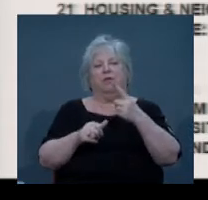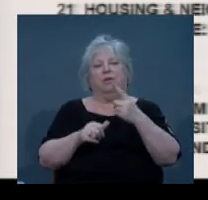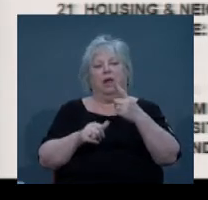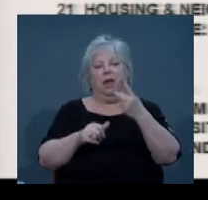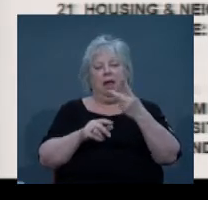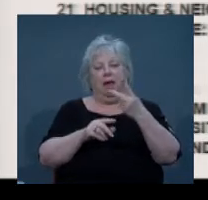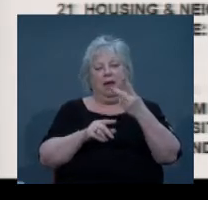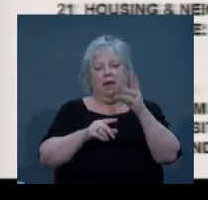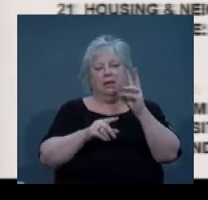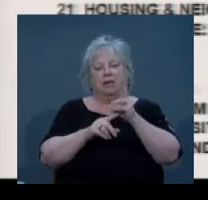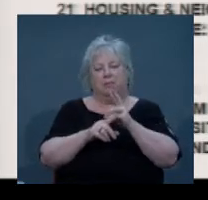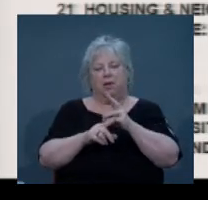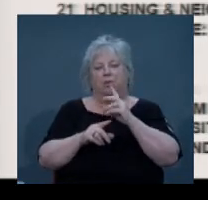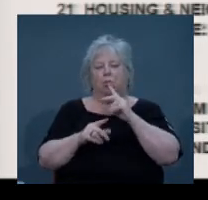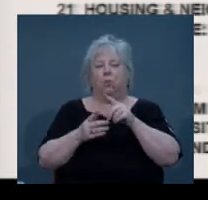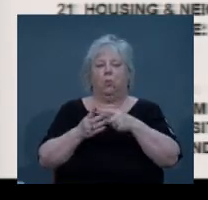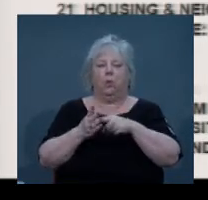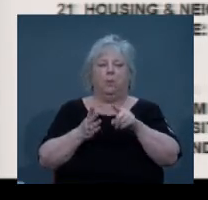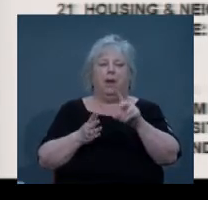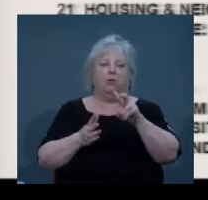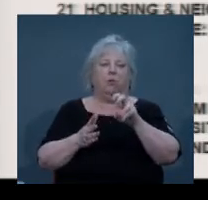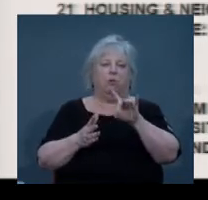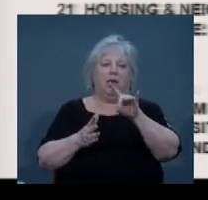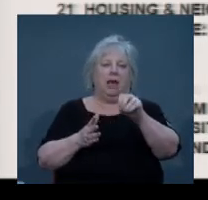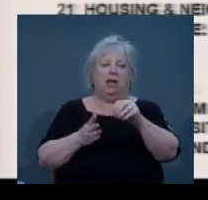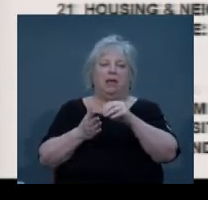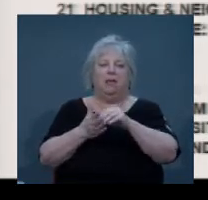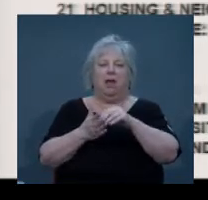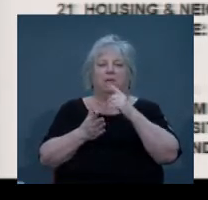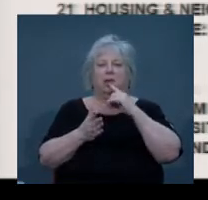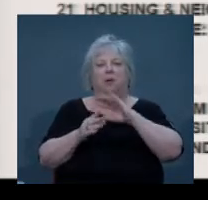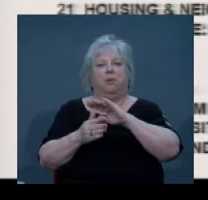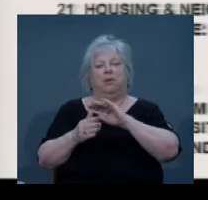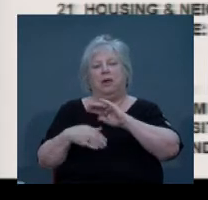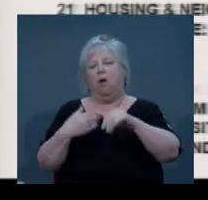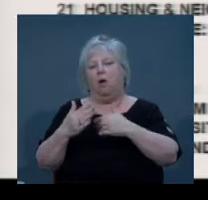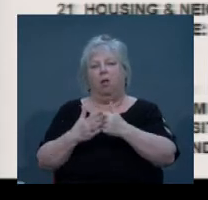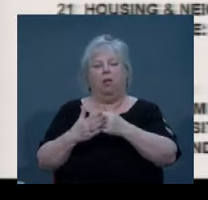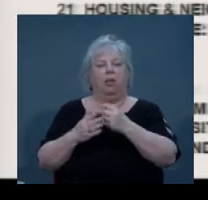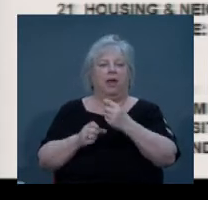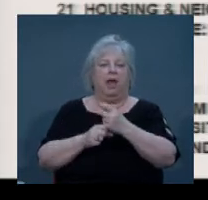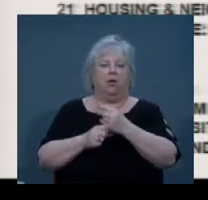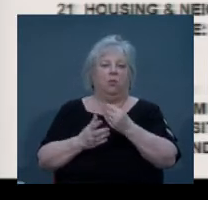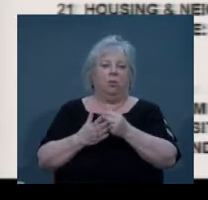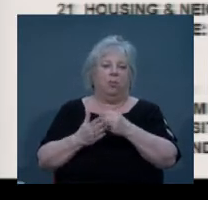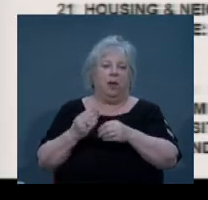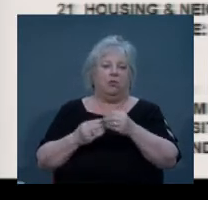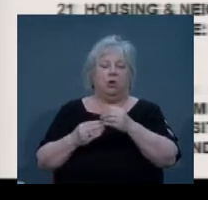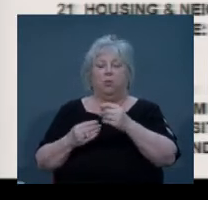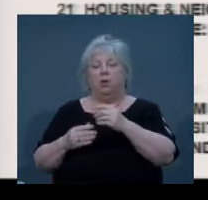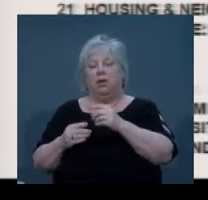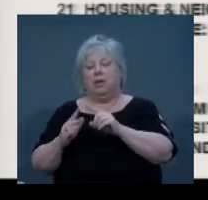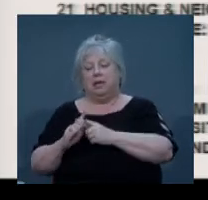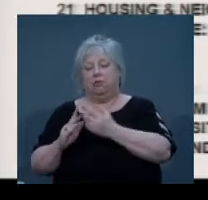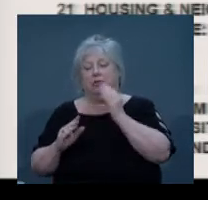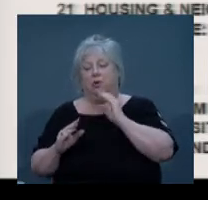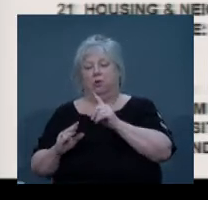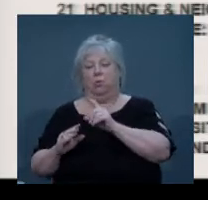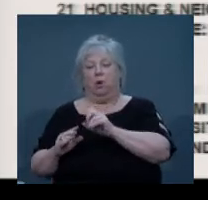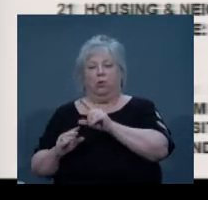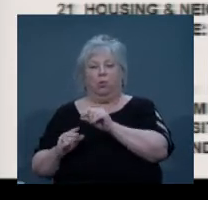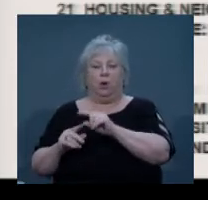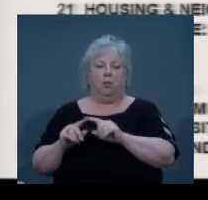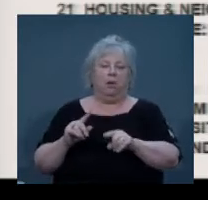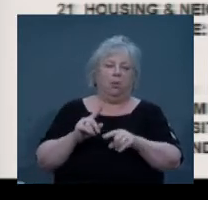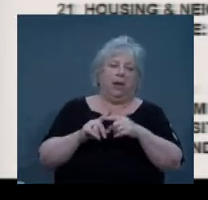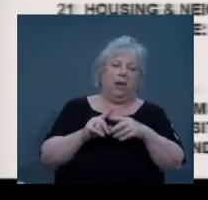$280,000 all at once, and that was the entire annual budget. It was initially $120, but we added the other $160 to cover